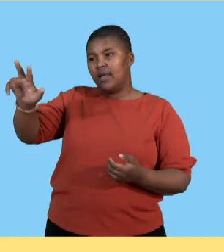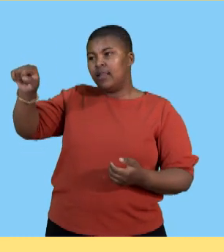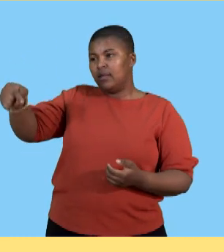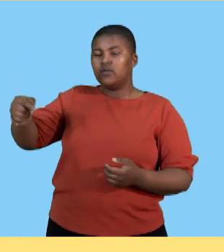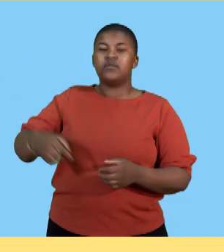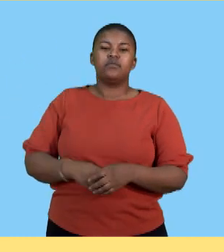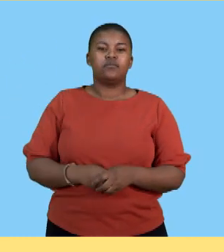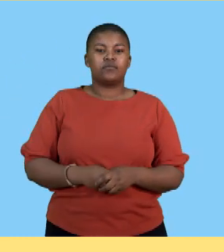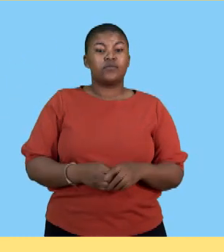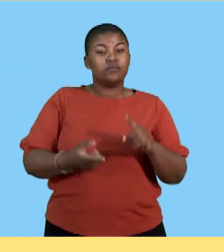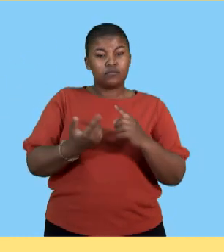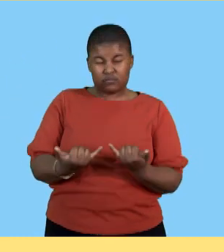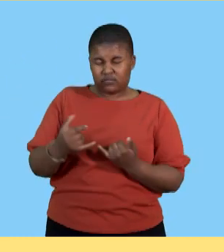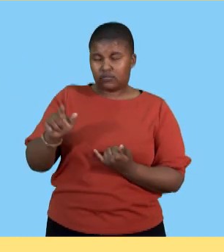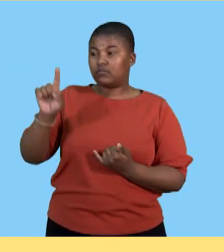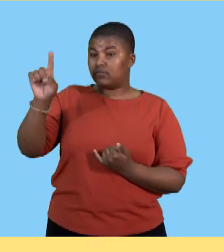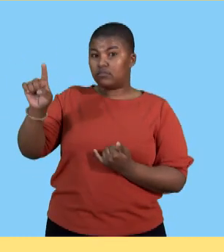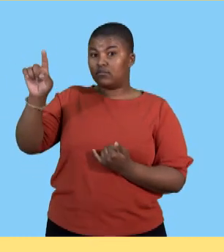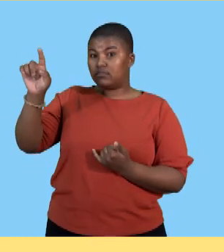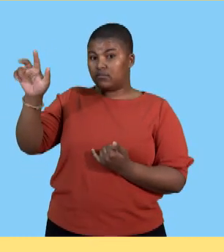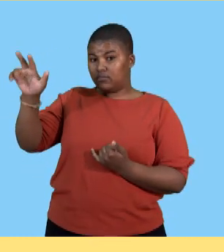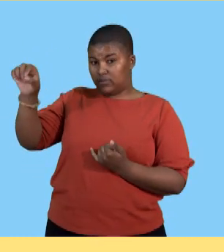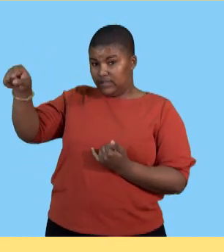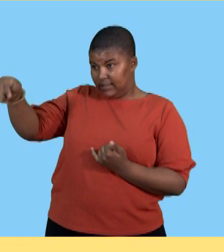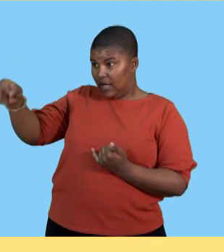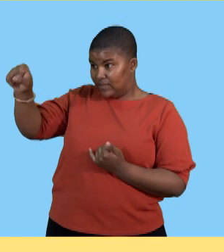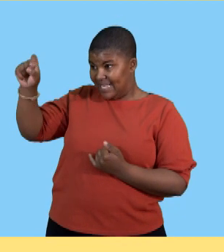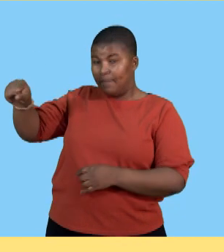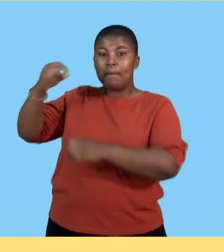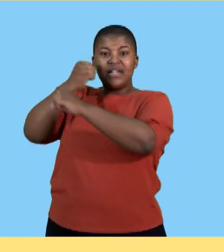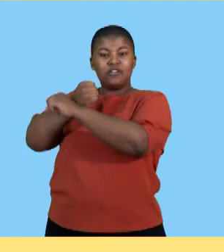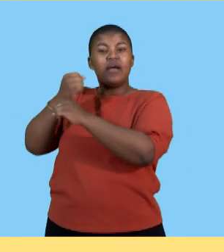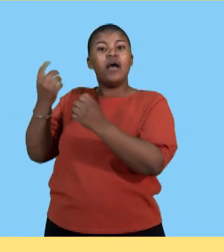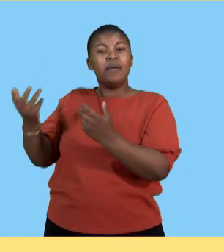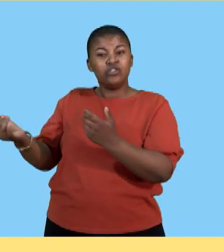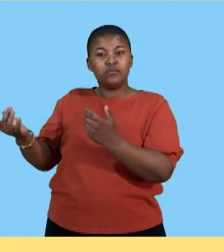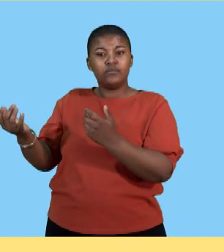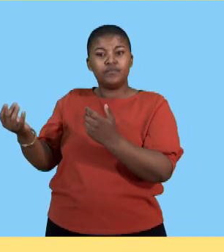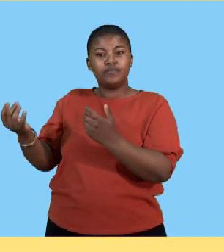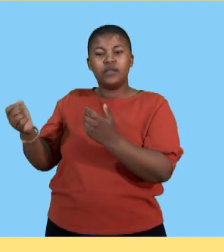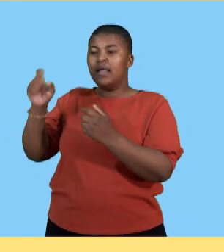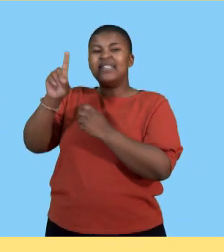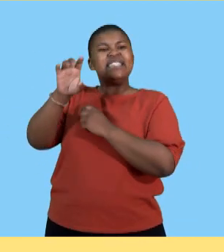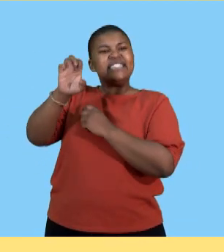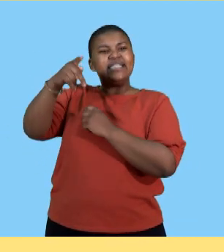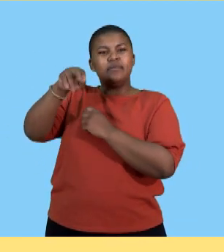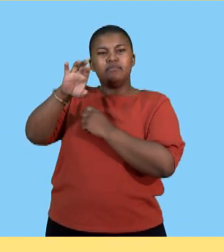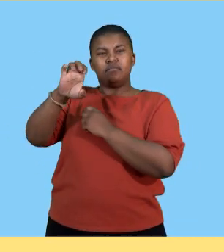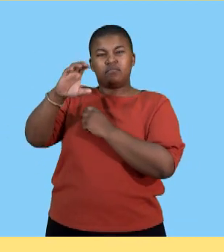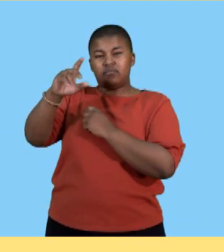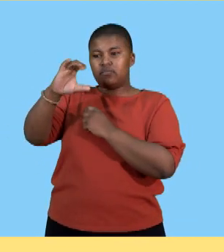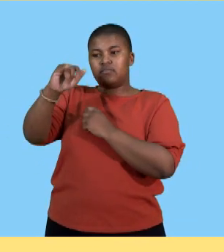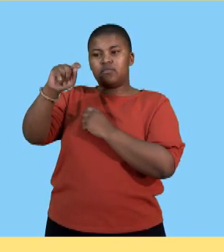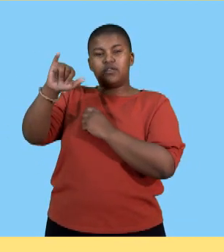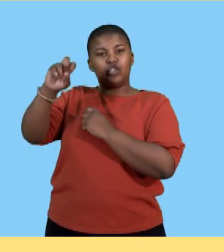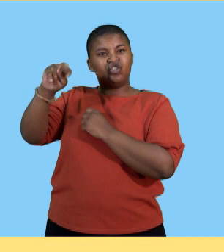180,000. From the 180,000, then I'll say multiply that by the depreciation rate, which